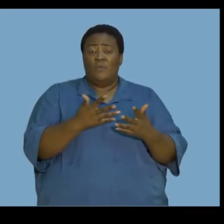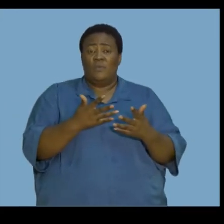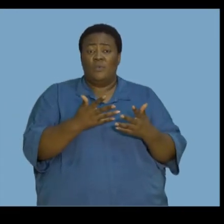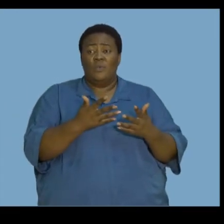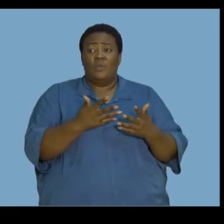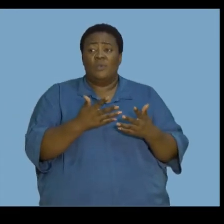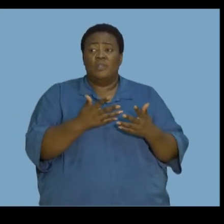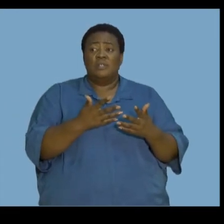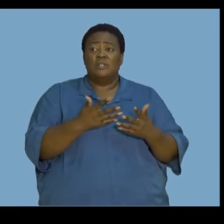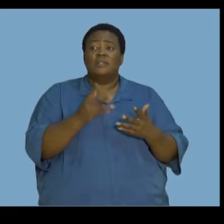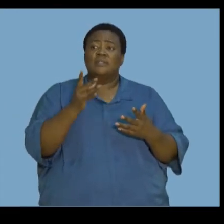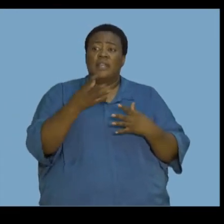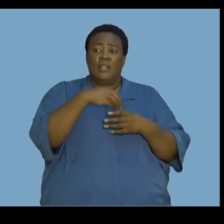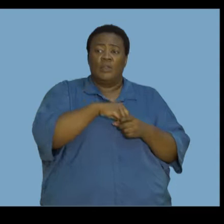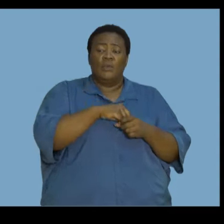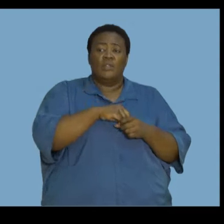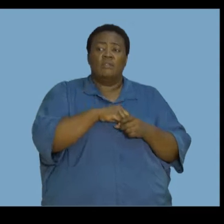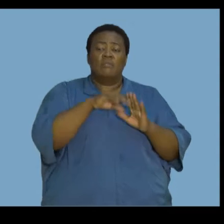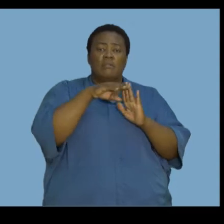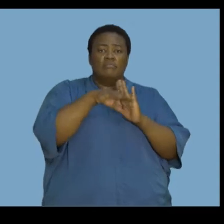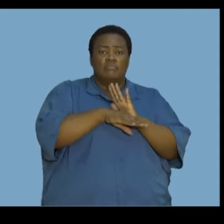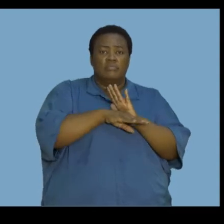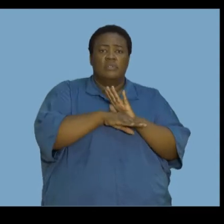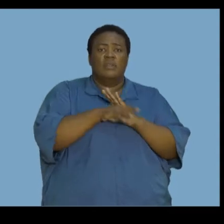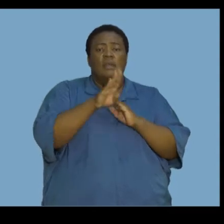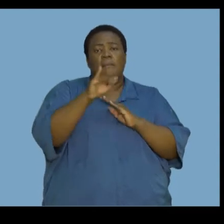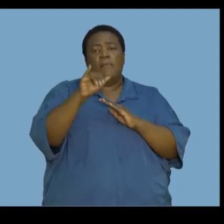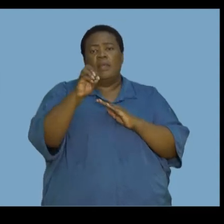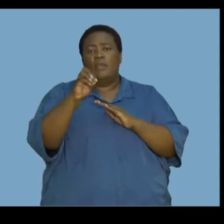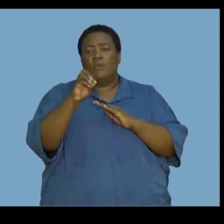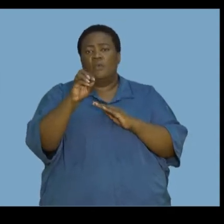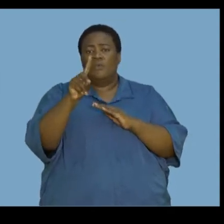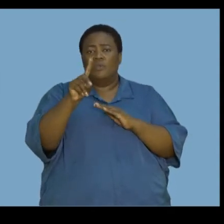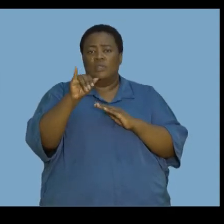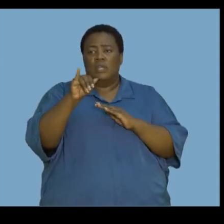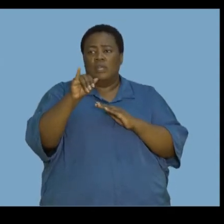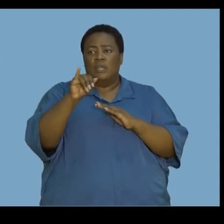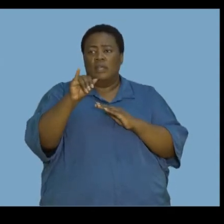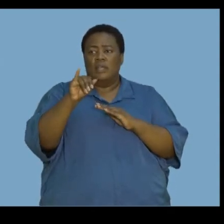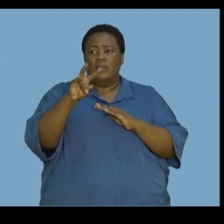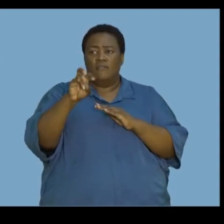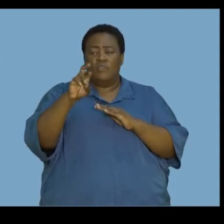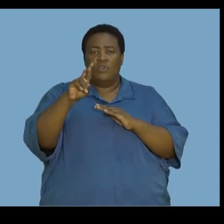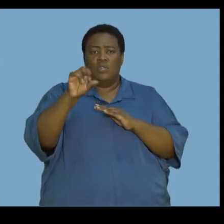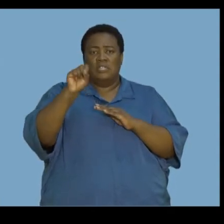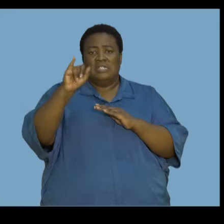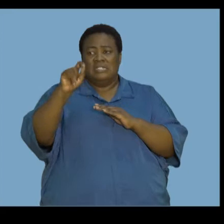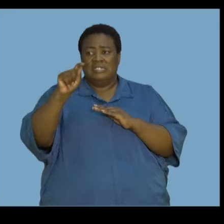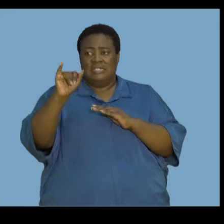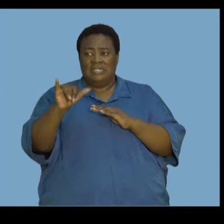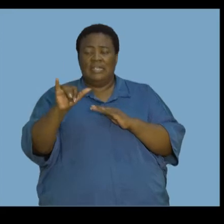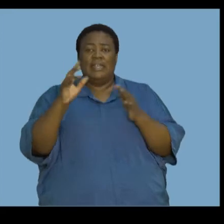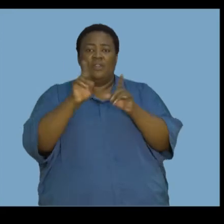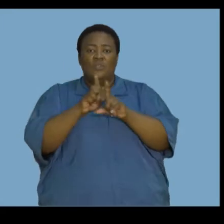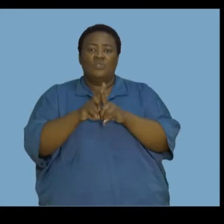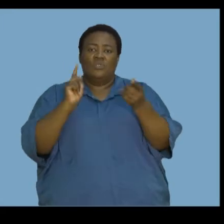of eutrophication on aquatic bodies include the decrease of biodiversity, the increasing toxicity of the water body,